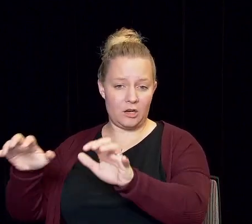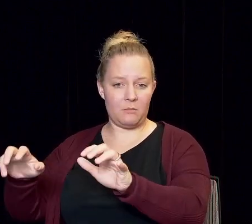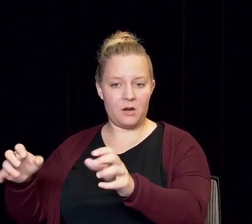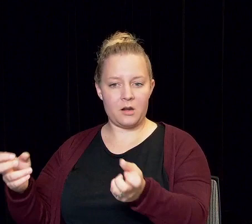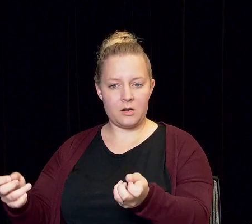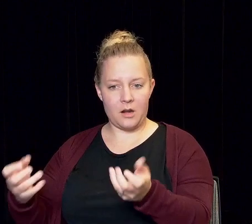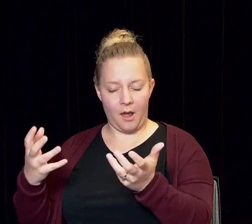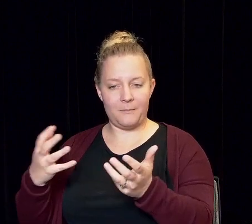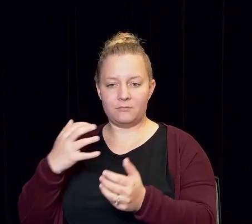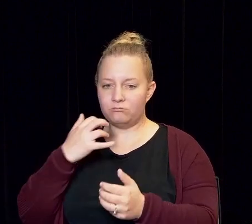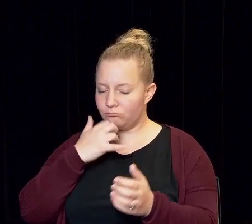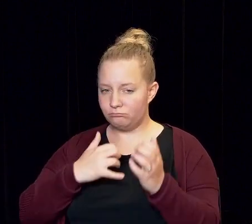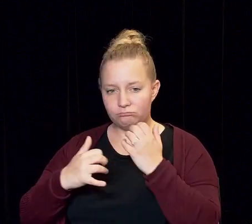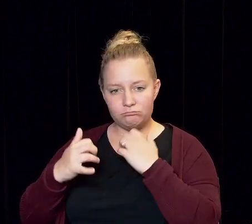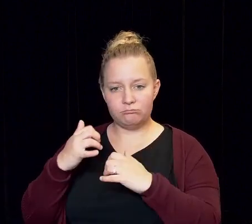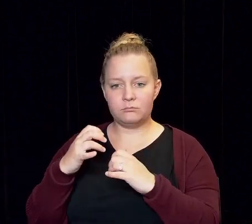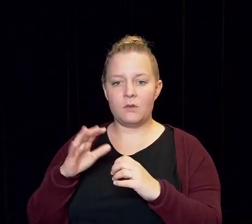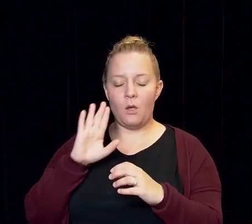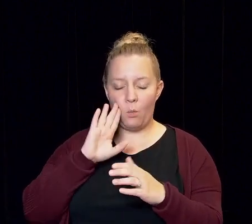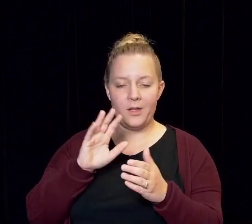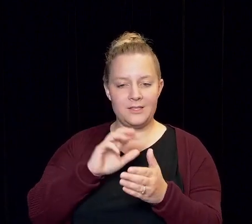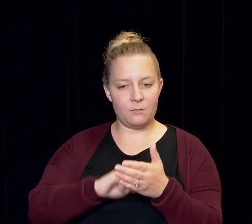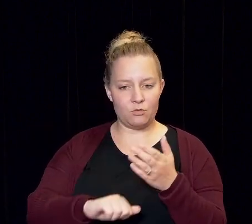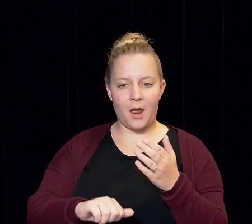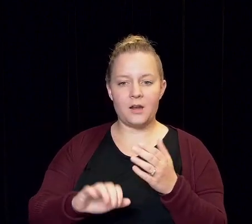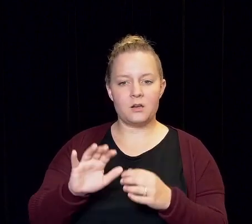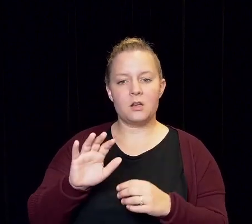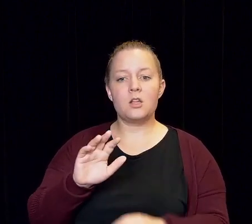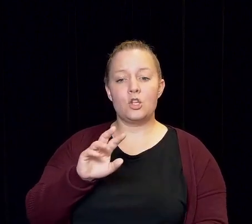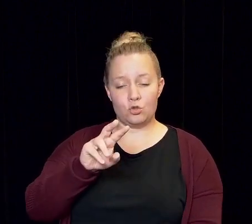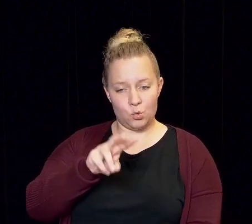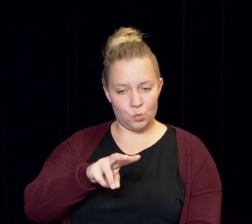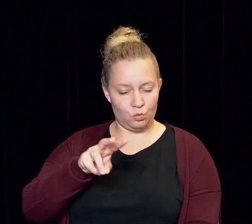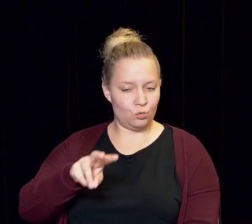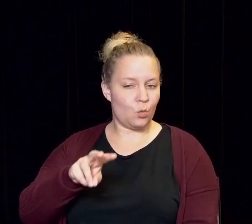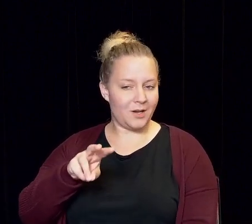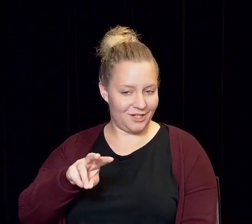had, we would subtract them. So she was off by 22.